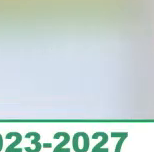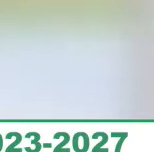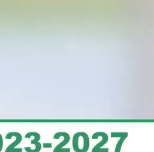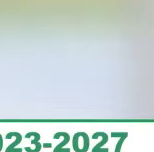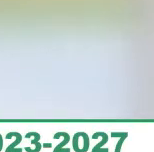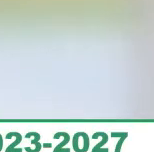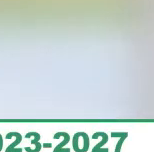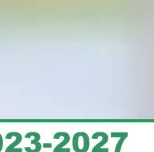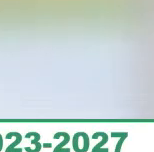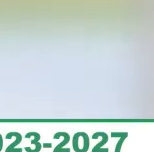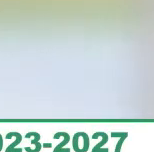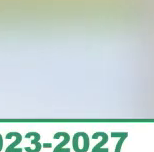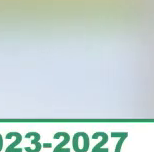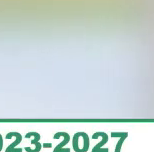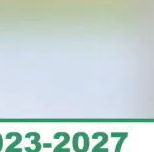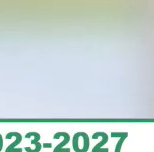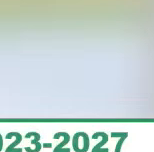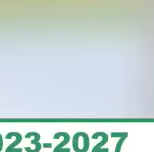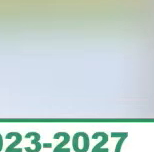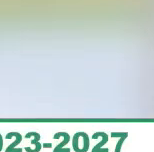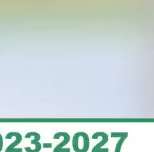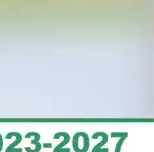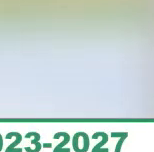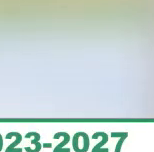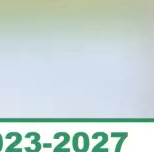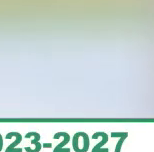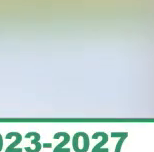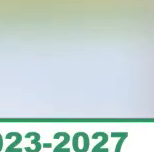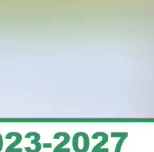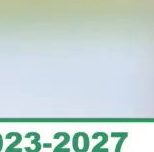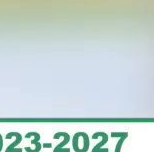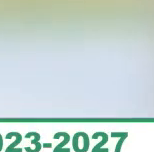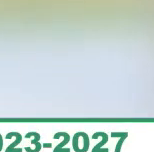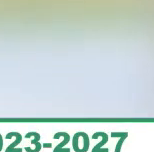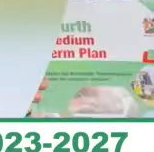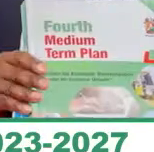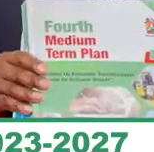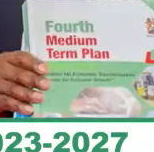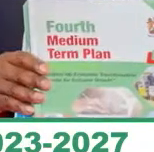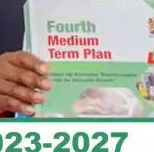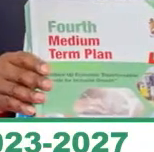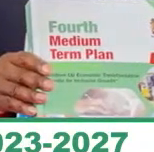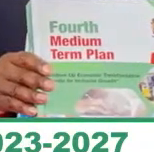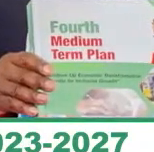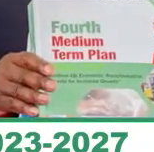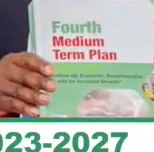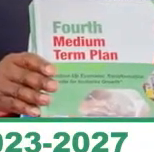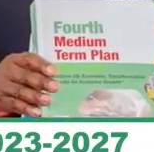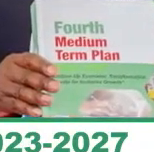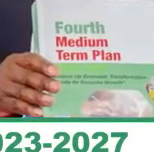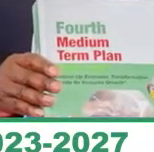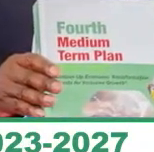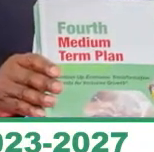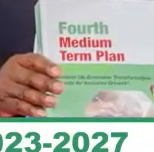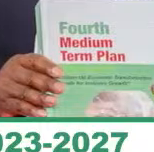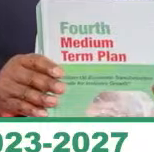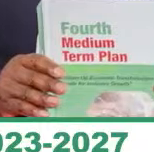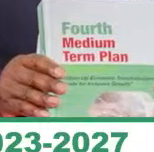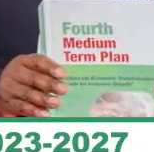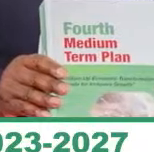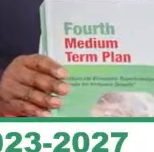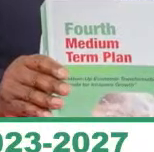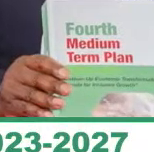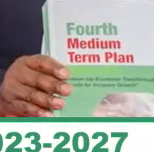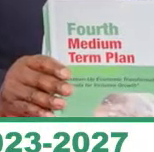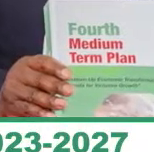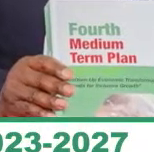hunger, creating 1.2 million jobs annually, expanding the tax base, improving foreign exchange balance, and